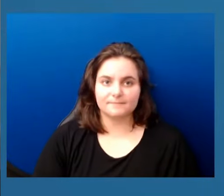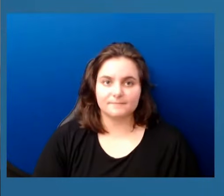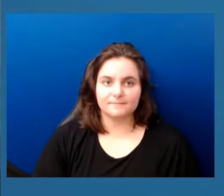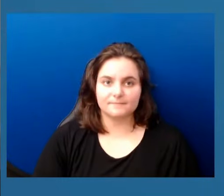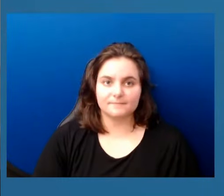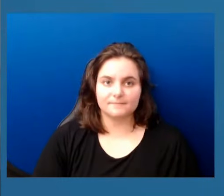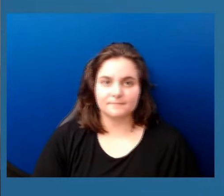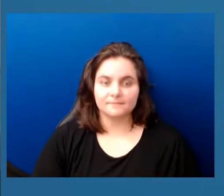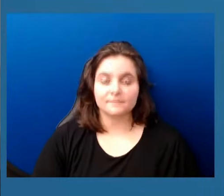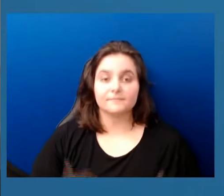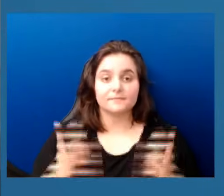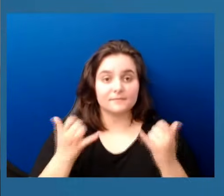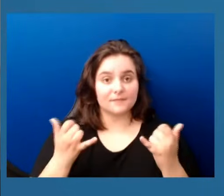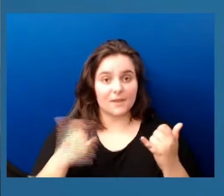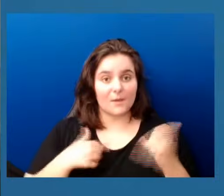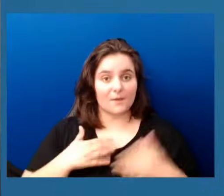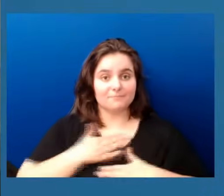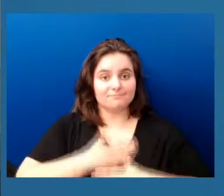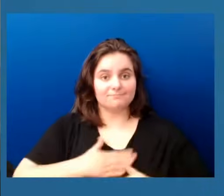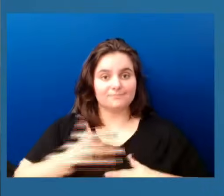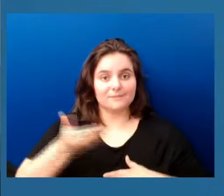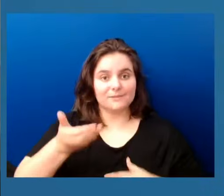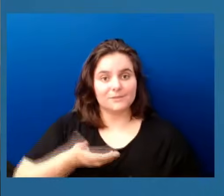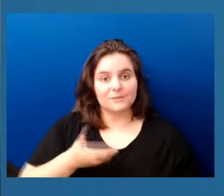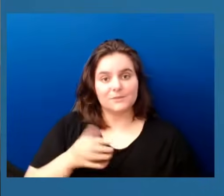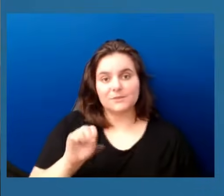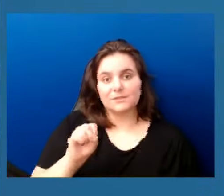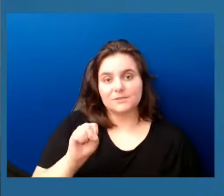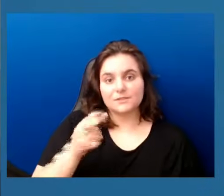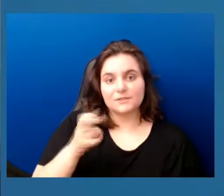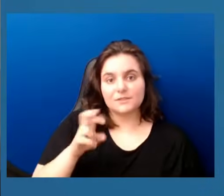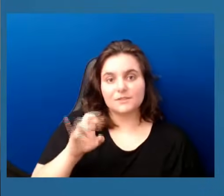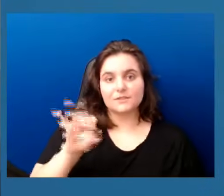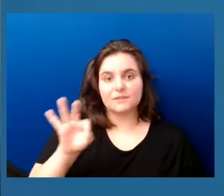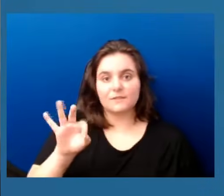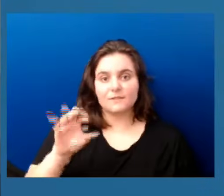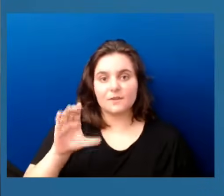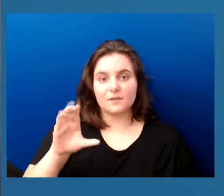Now it's my pleasure to introduce Sheriff Craig Apple.